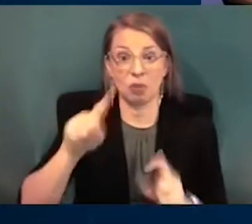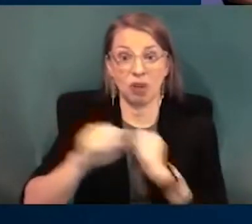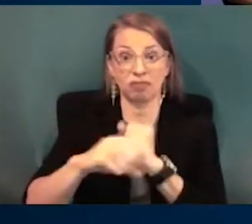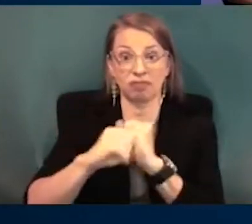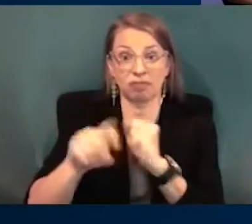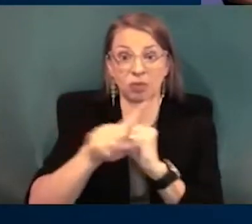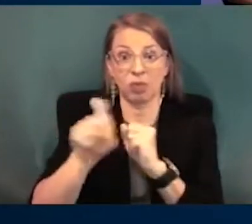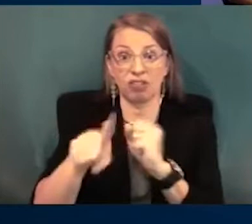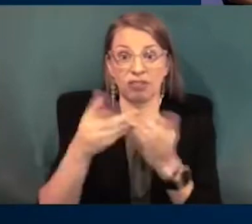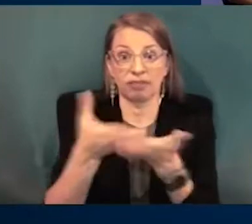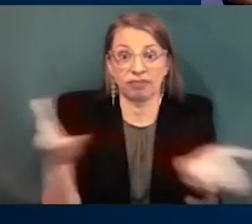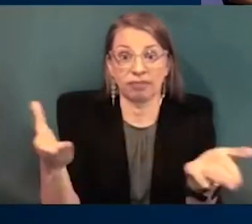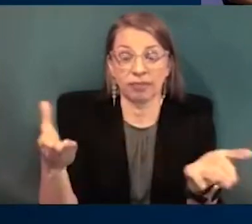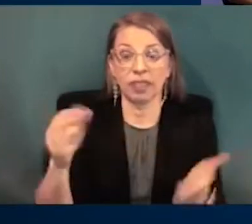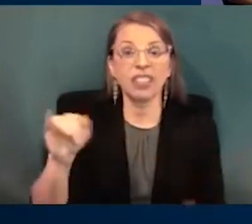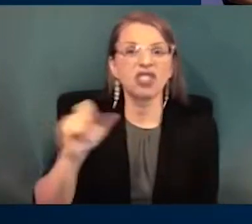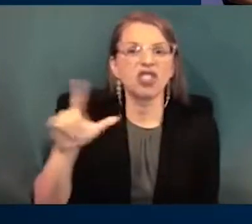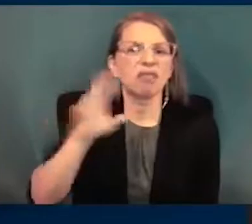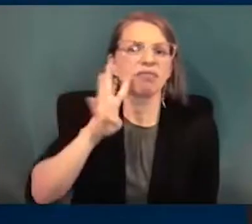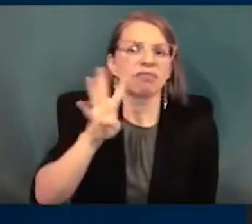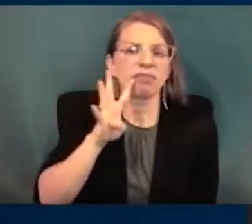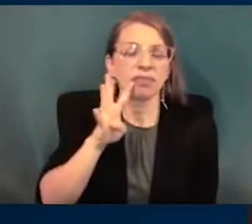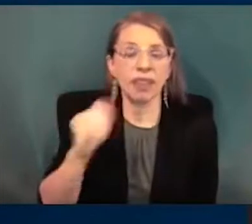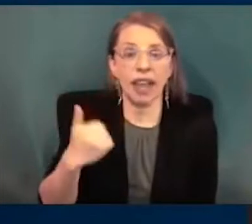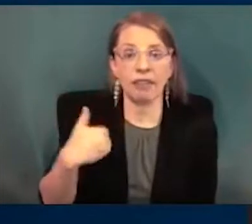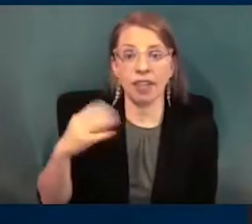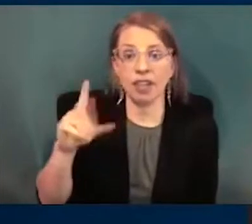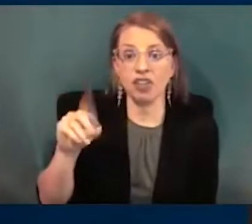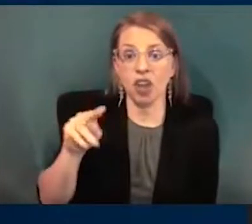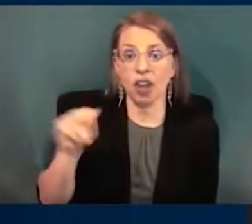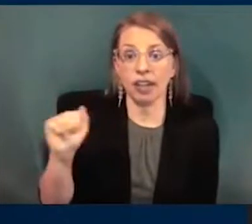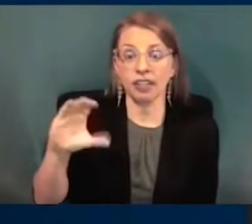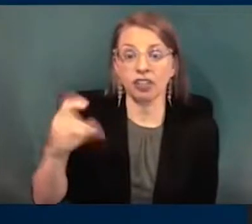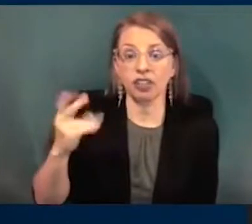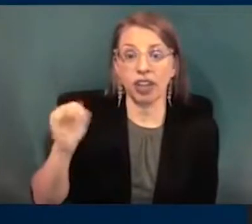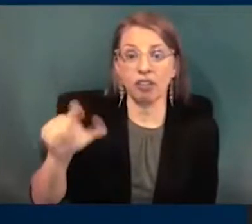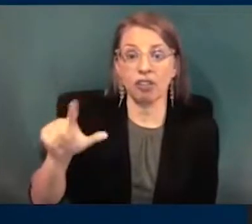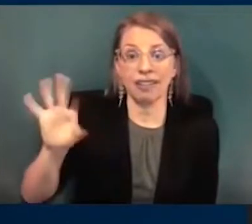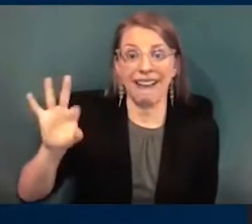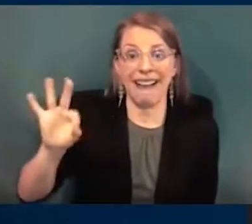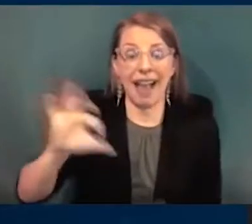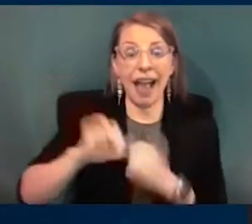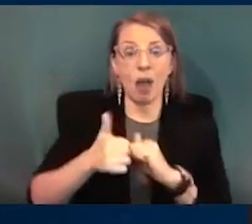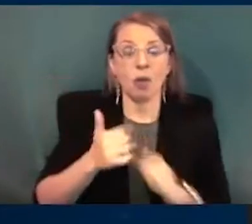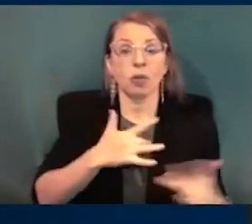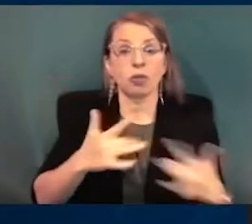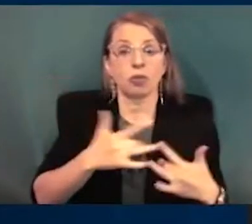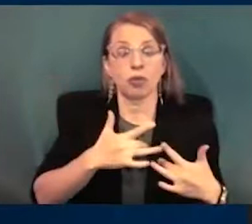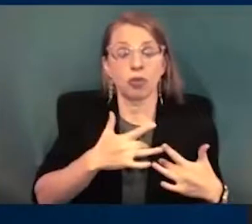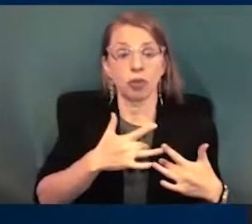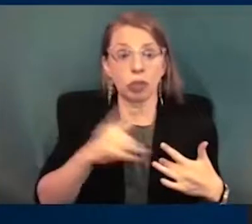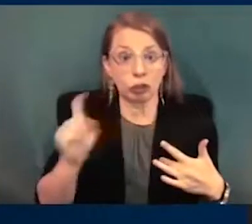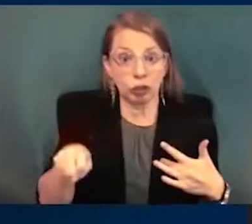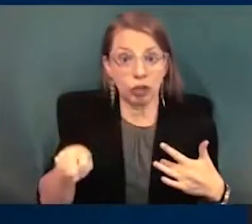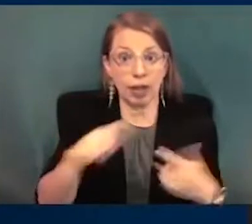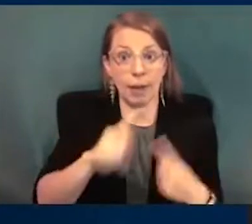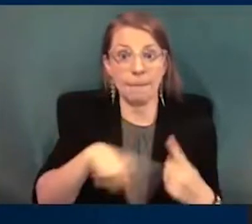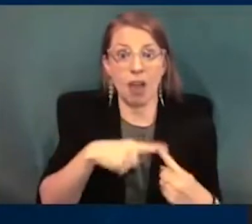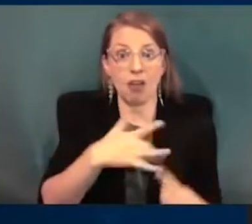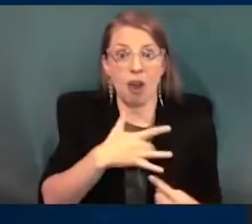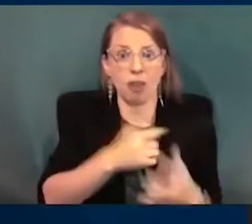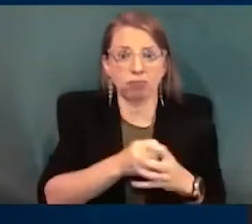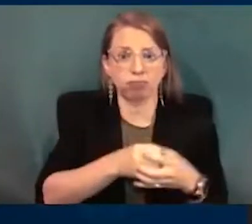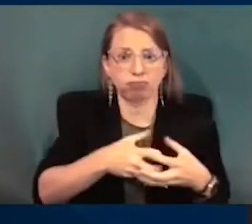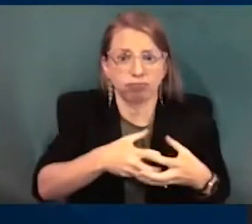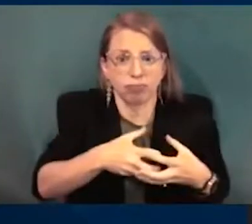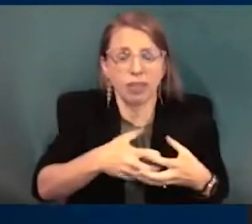I have one from Donna at Channel 9. She says, how concerned should we be about the reports of heart inflammation in younger adults? who have